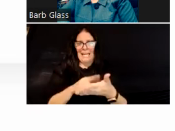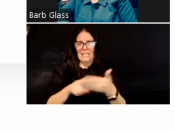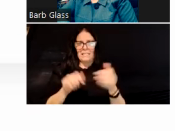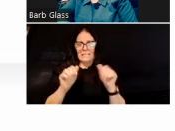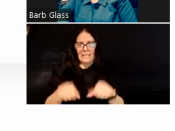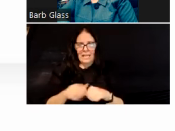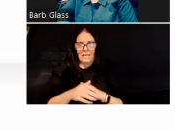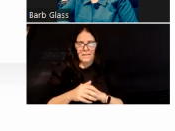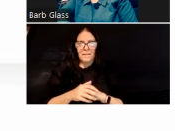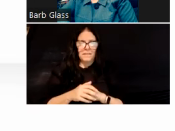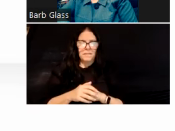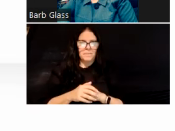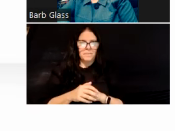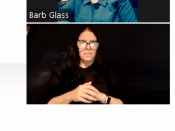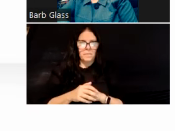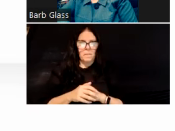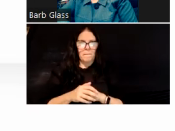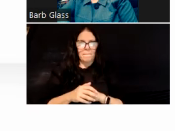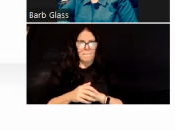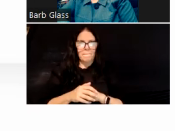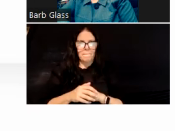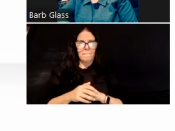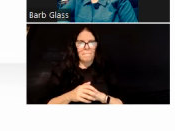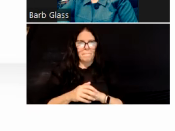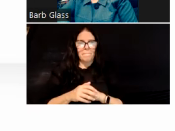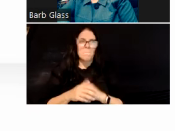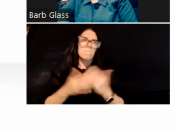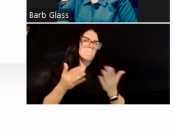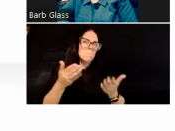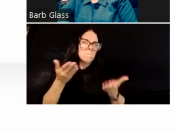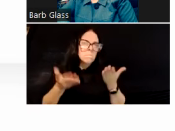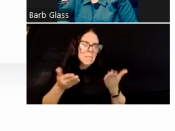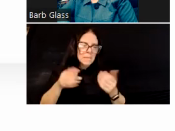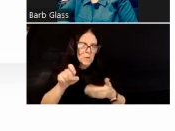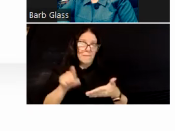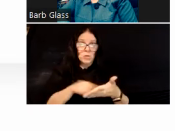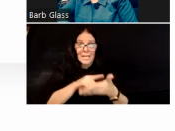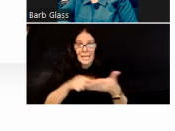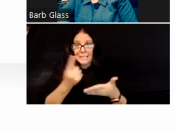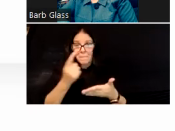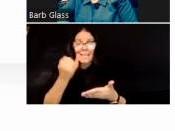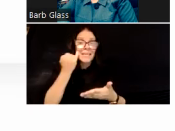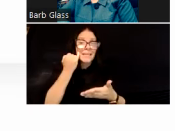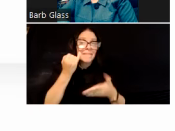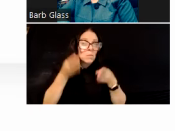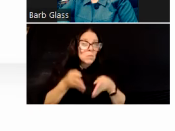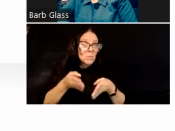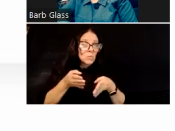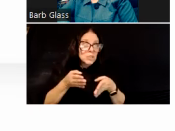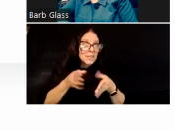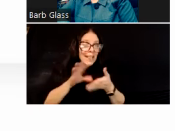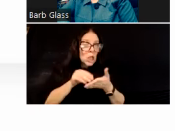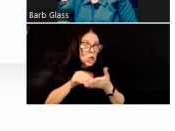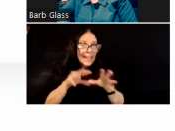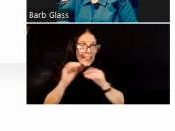wanna, you might need to cancel something if, for example, a learner leaves before completing it